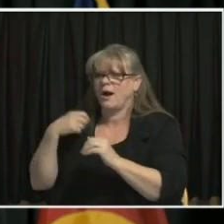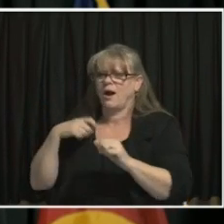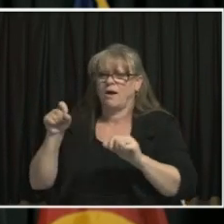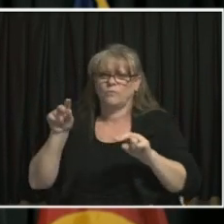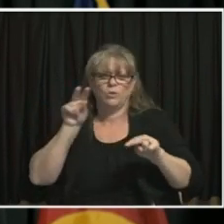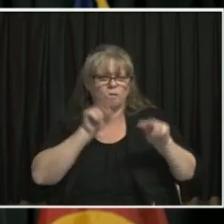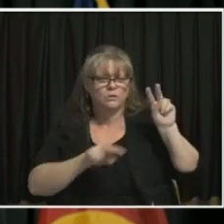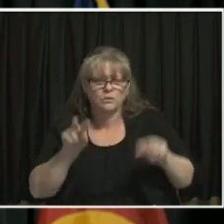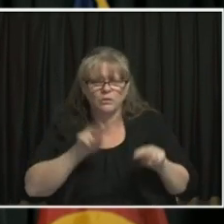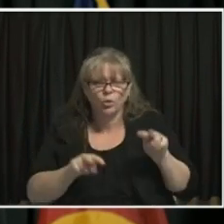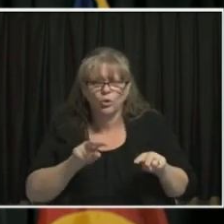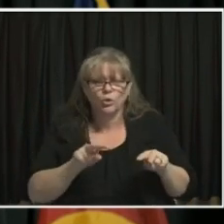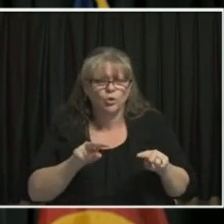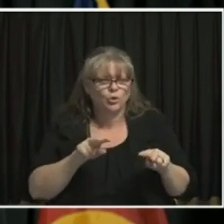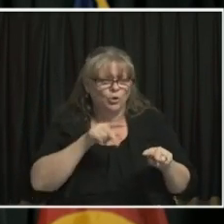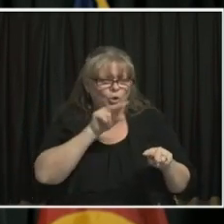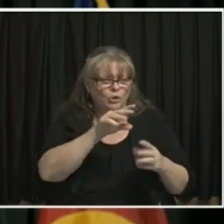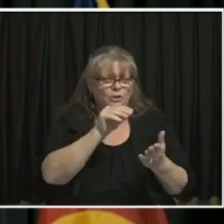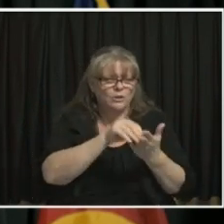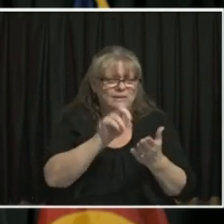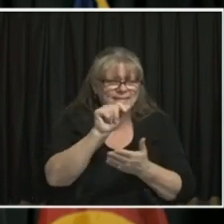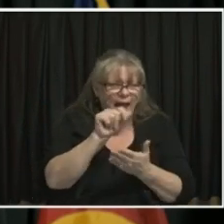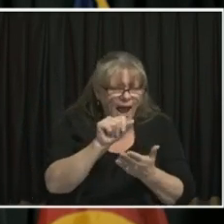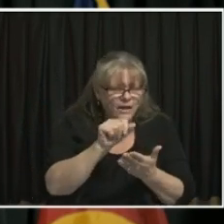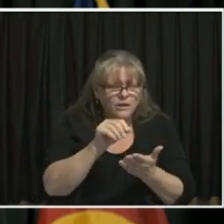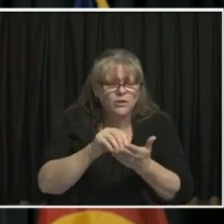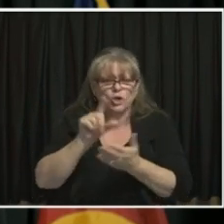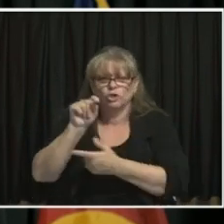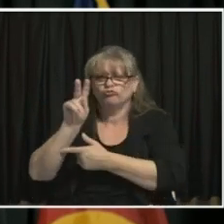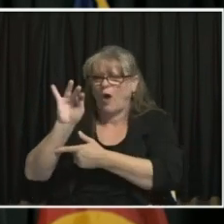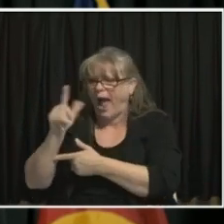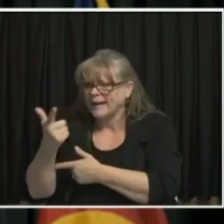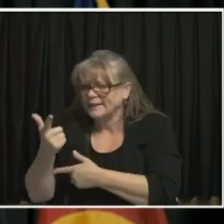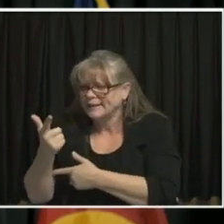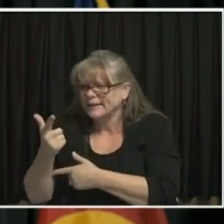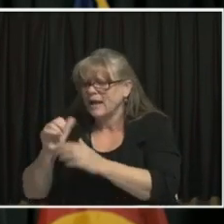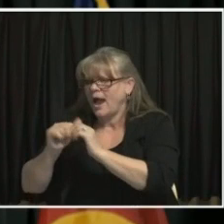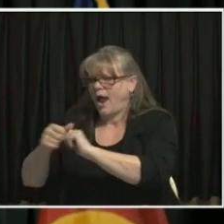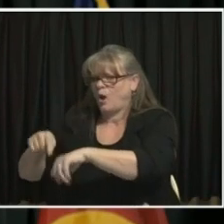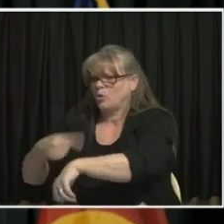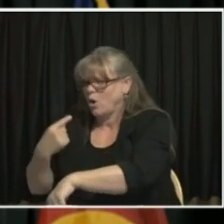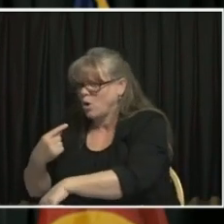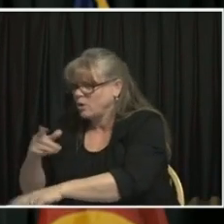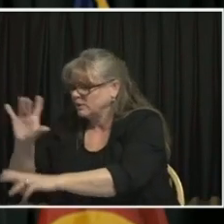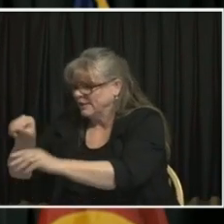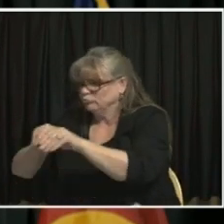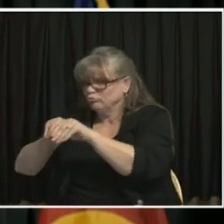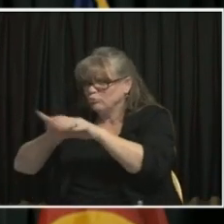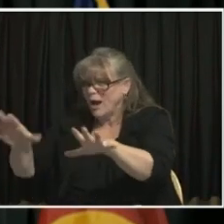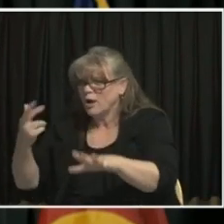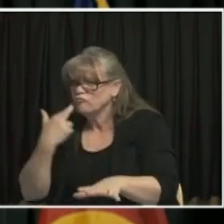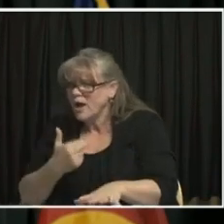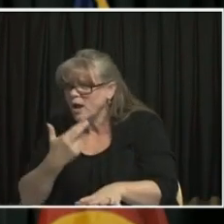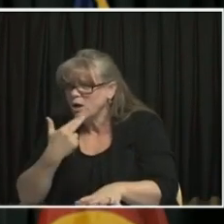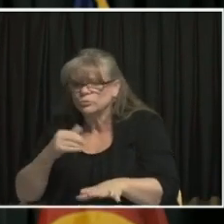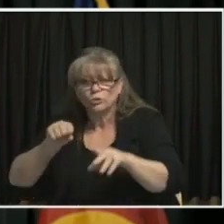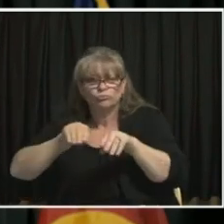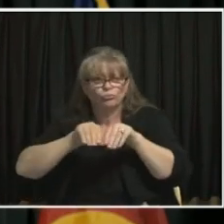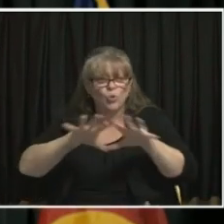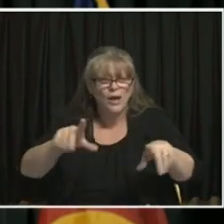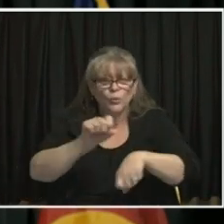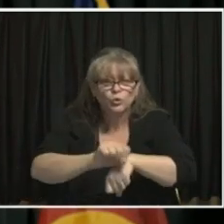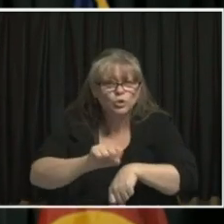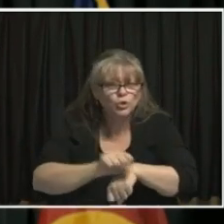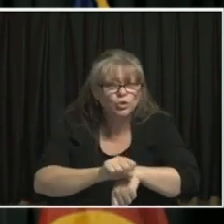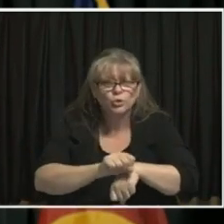tracing. Are people getting it at their grocery stores? Are people getting it in their neighborhoods? Are people getting it at their work? What kind of work? That's the